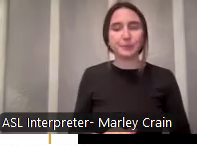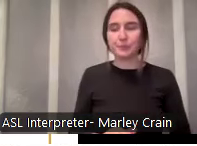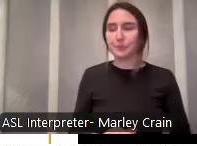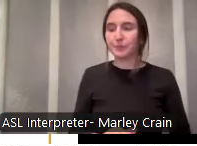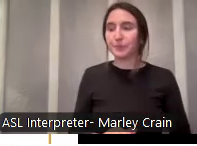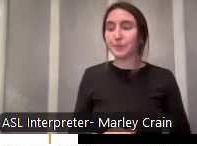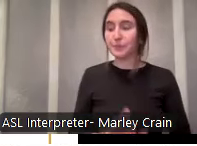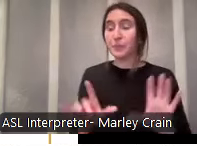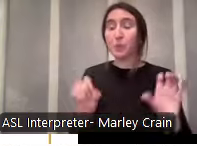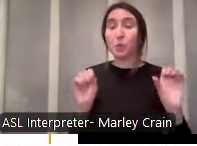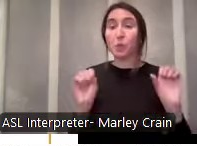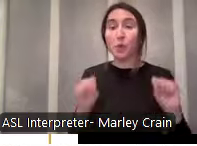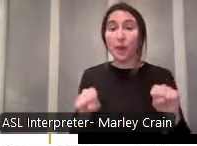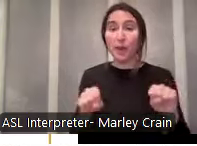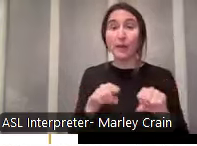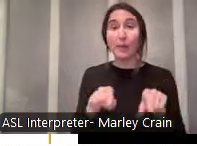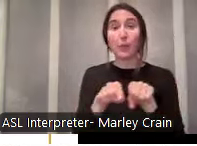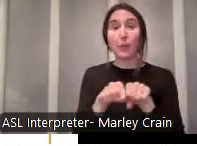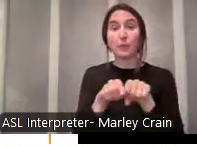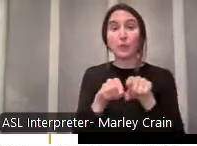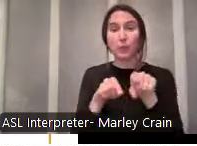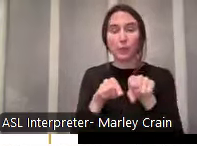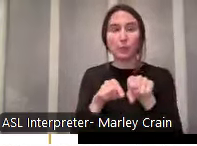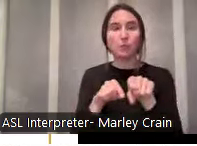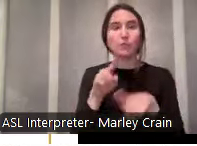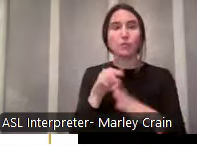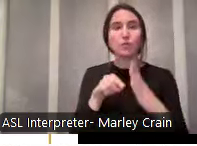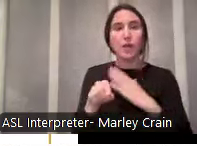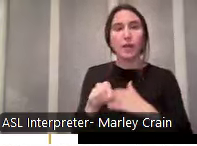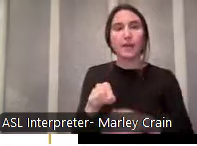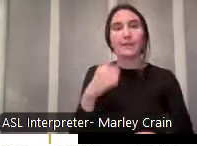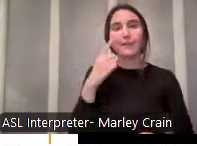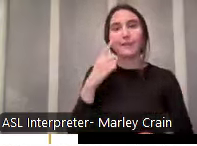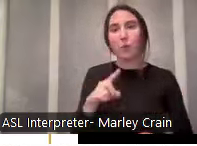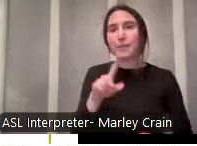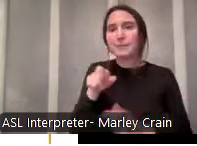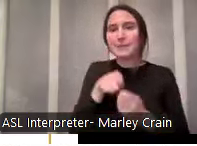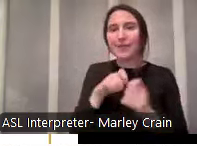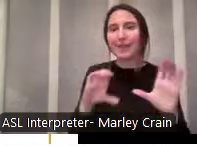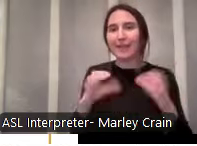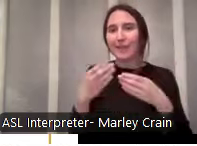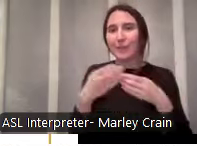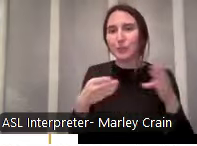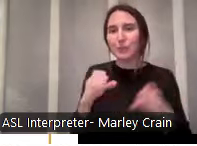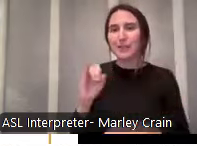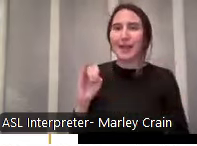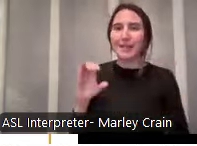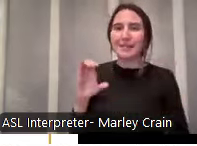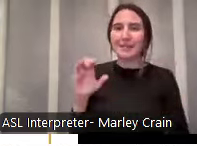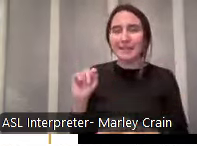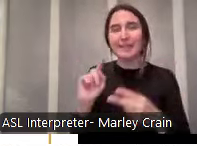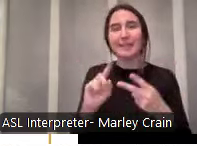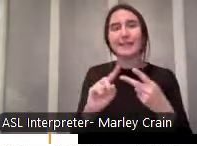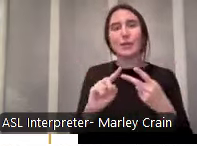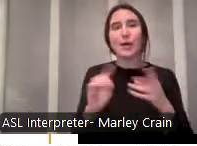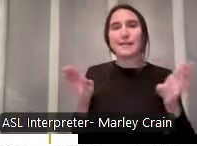school has, an ICT class or a small class is on, this is really digging. So these are